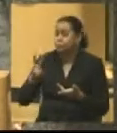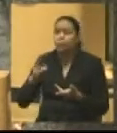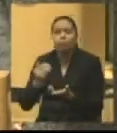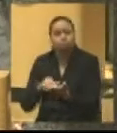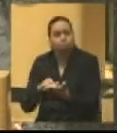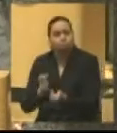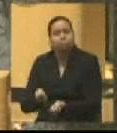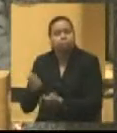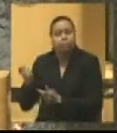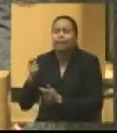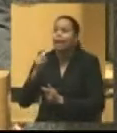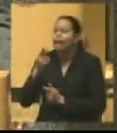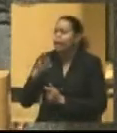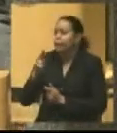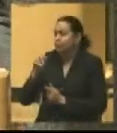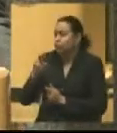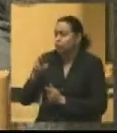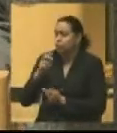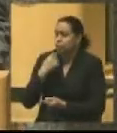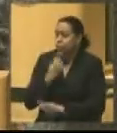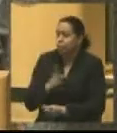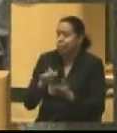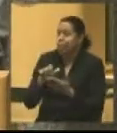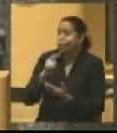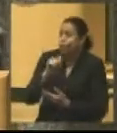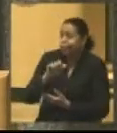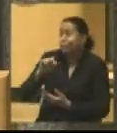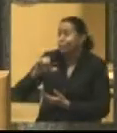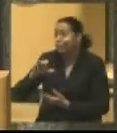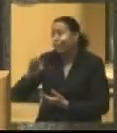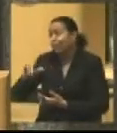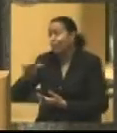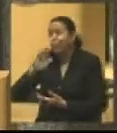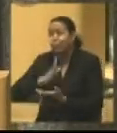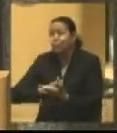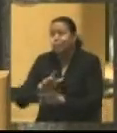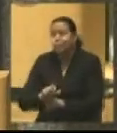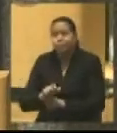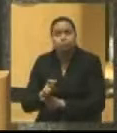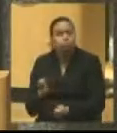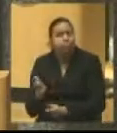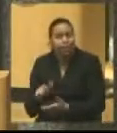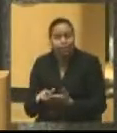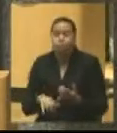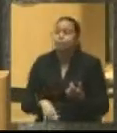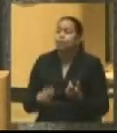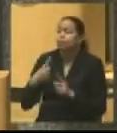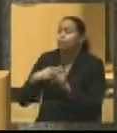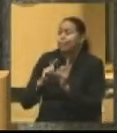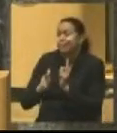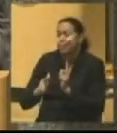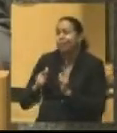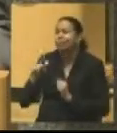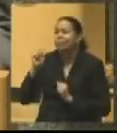General David Hunter's edict abolishing slavery in Georgia, South Carolina, and Florida. A few months later, Lincoln nearly threw the